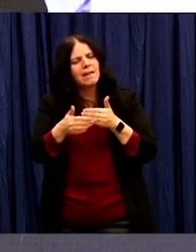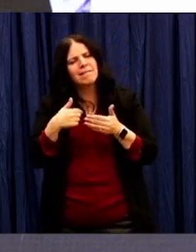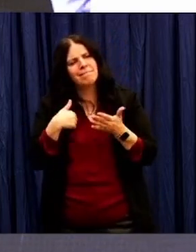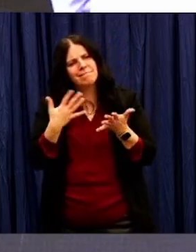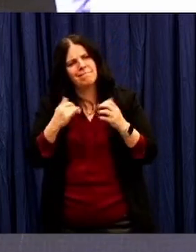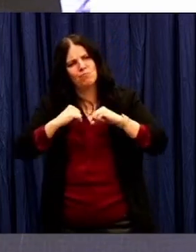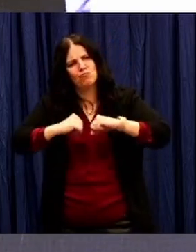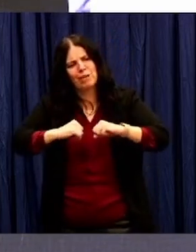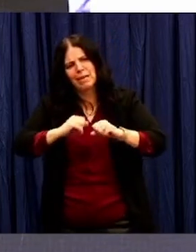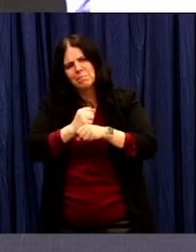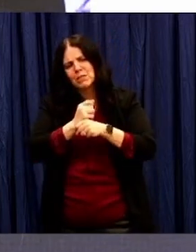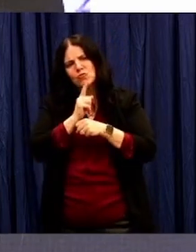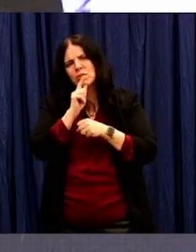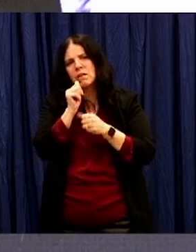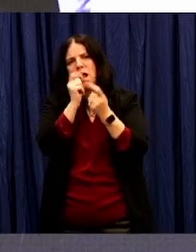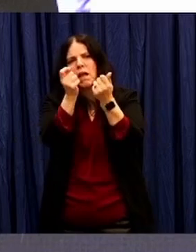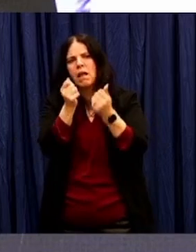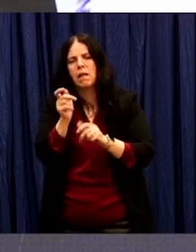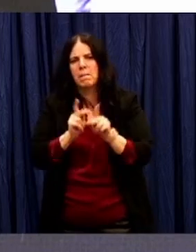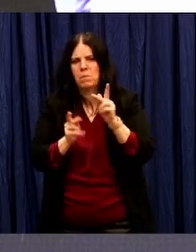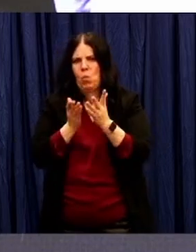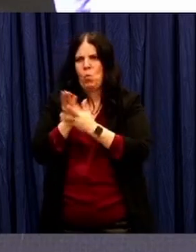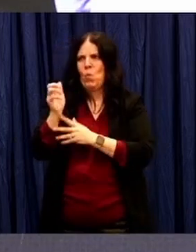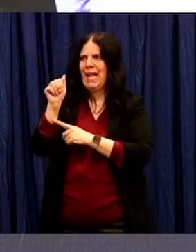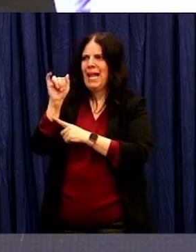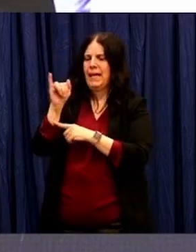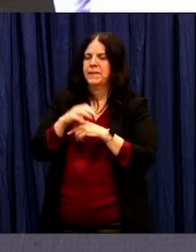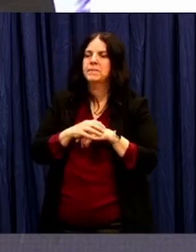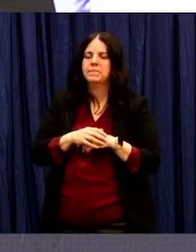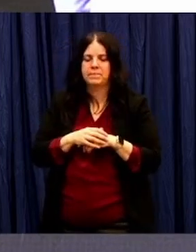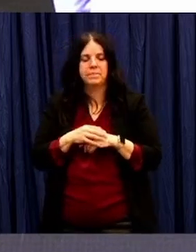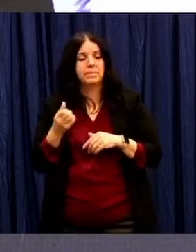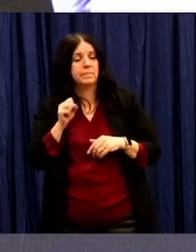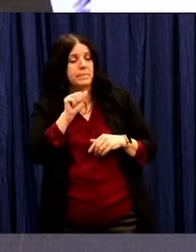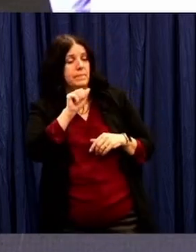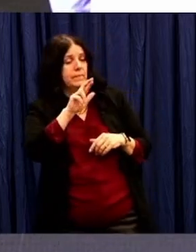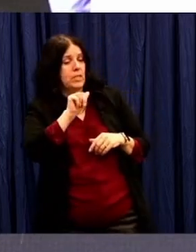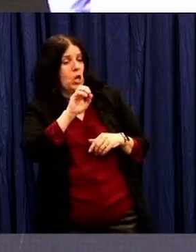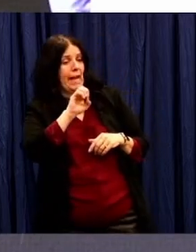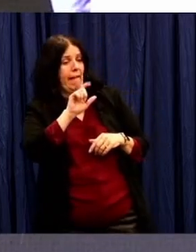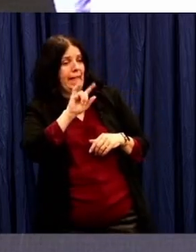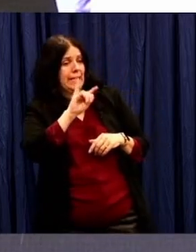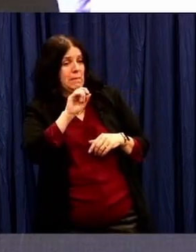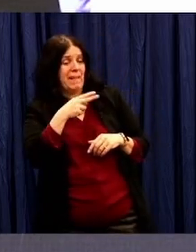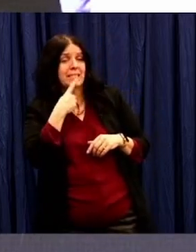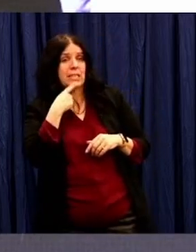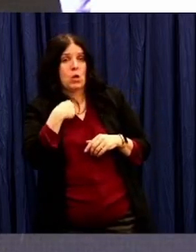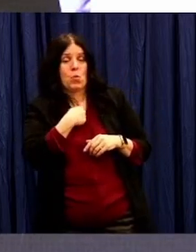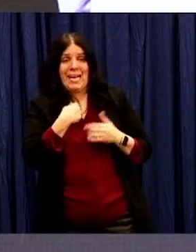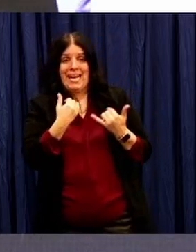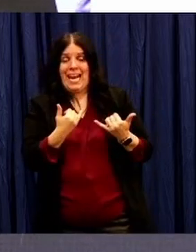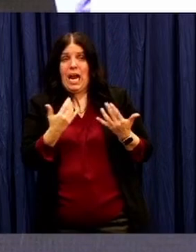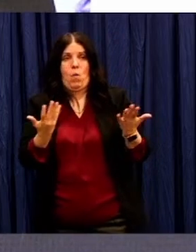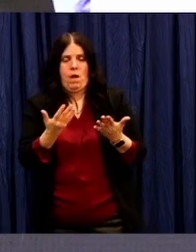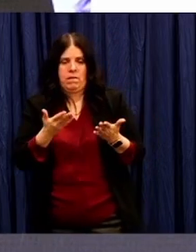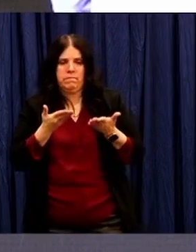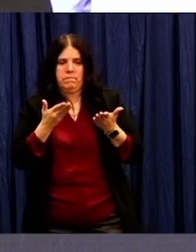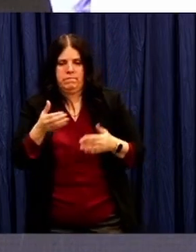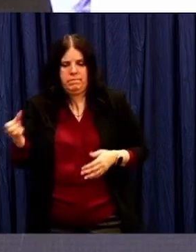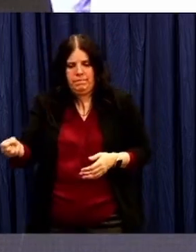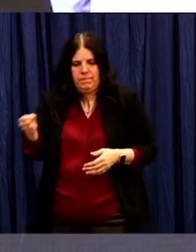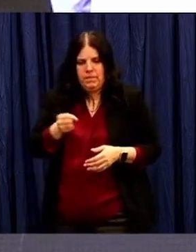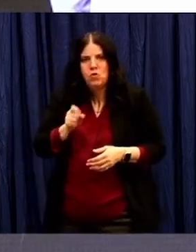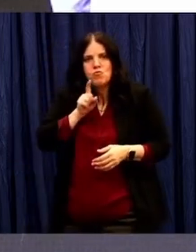This is Sarahelizabeth. I would say the resolutions we have right now include putting a human in the loop, and that's a human trained in